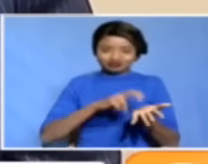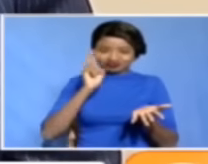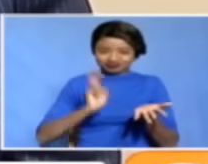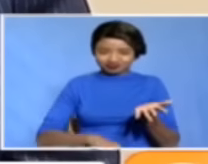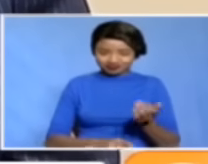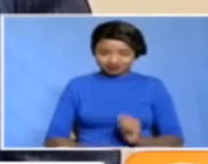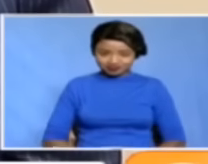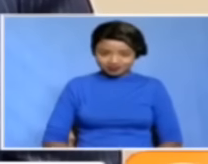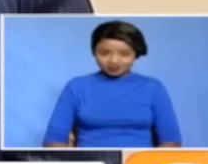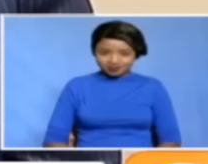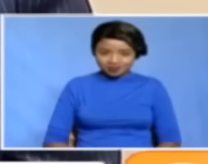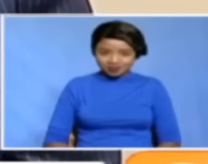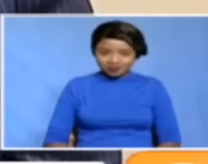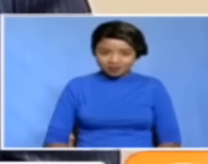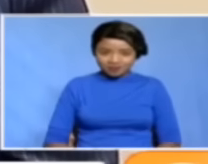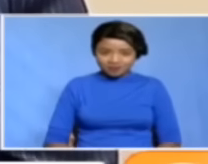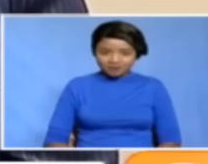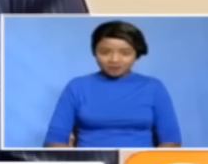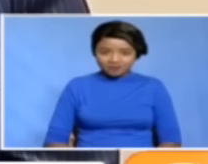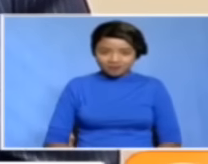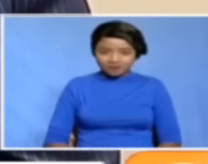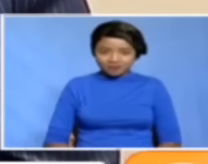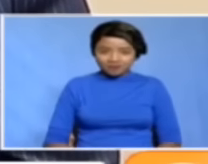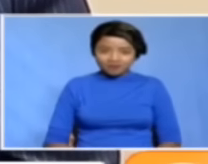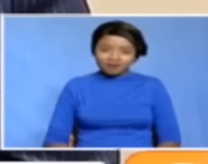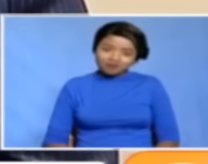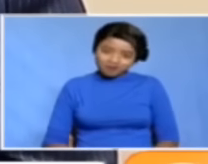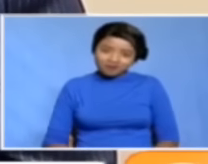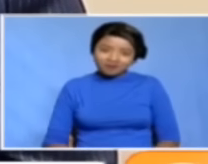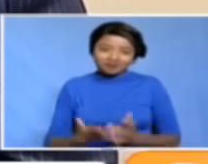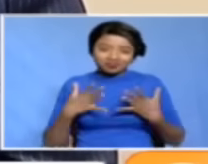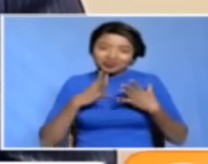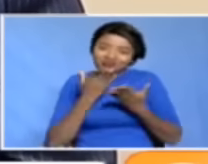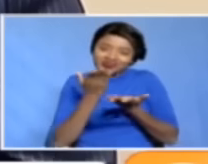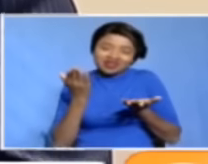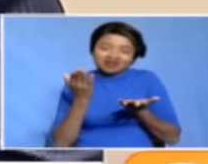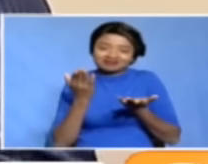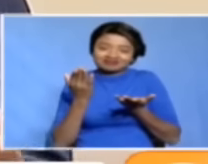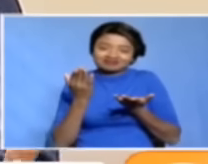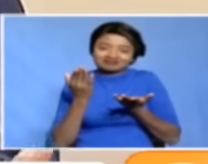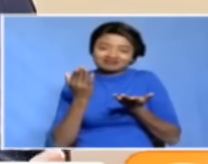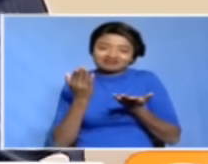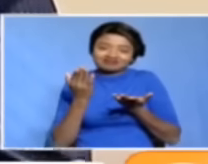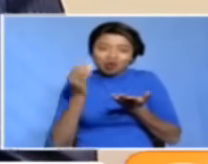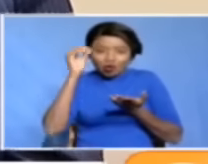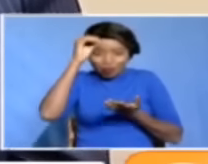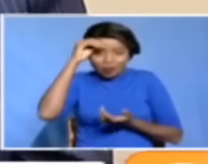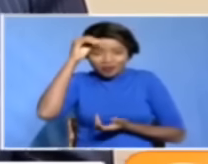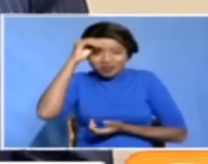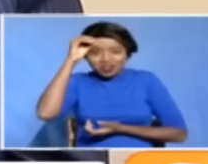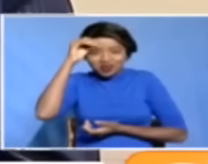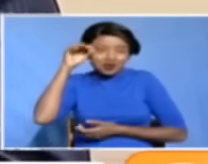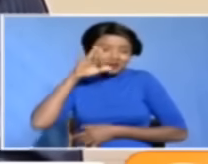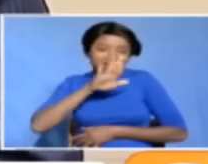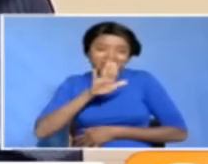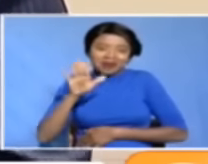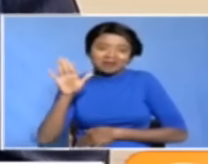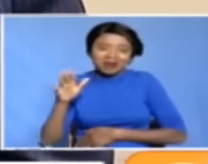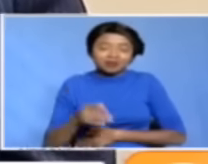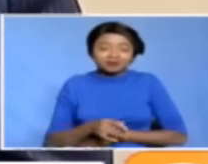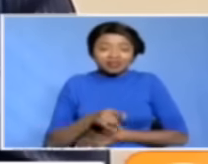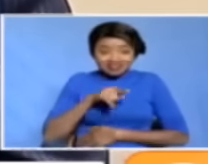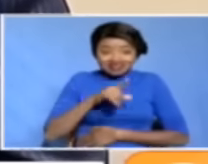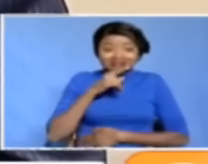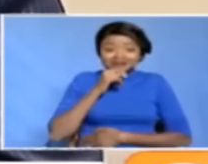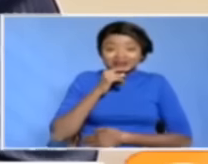what Tuju has said, they're exercising their opinion as provided for in our party. What would you say? Yeah. What would you say in a